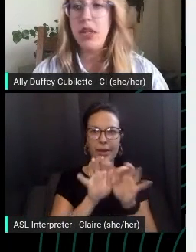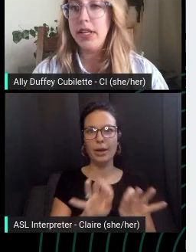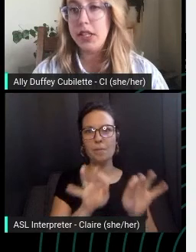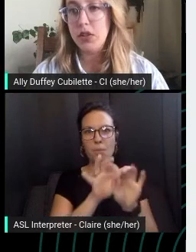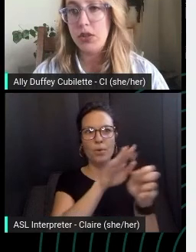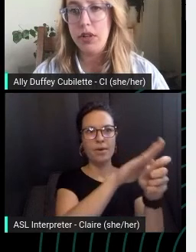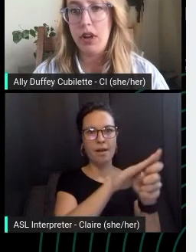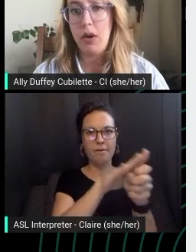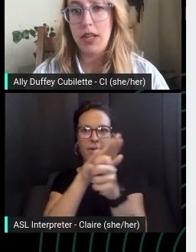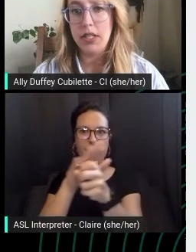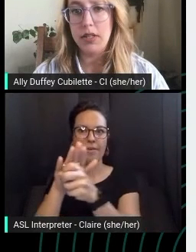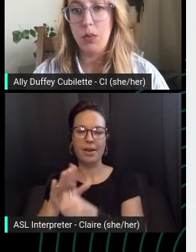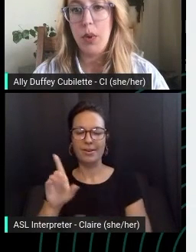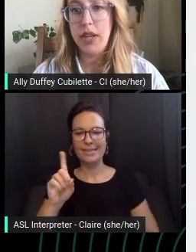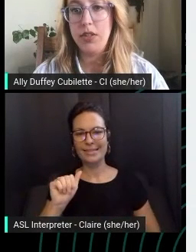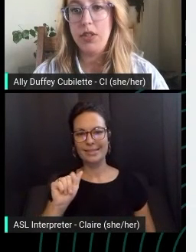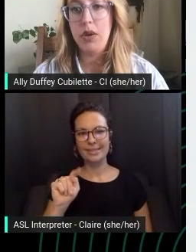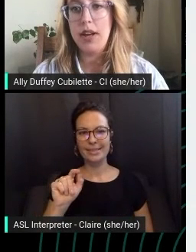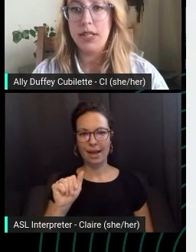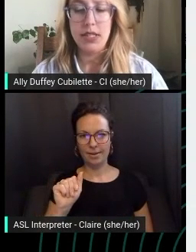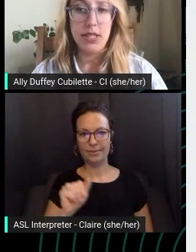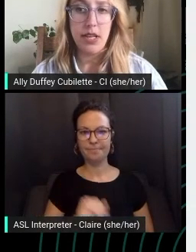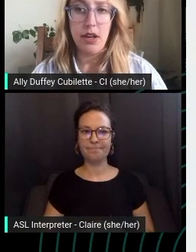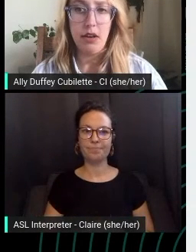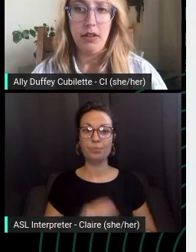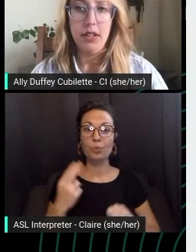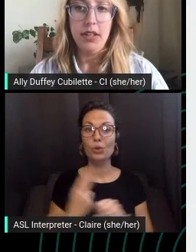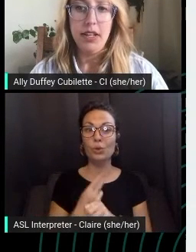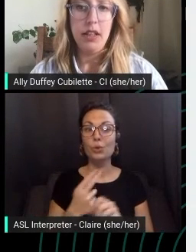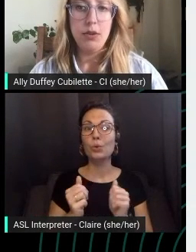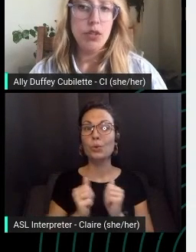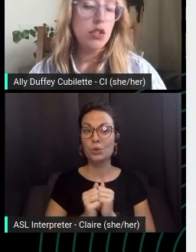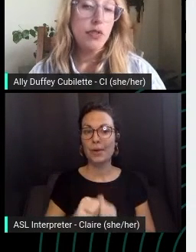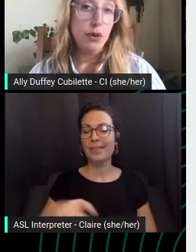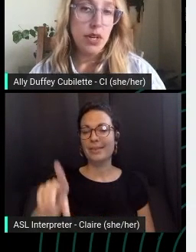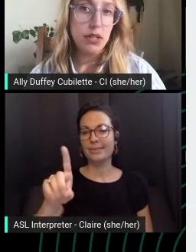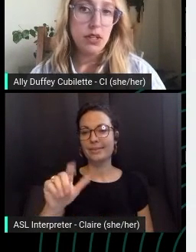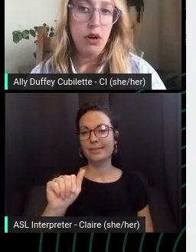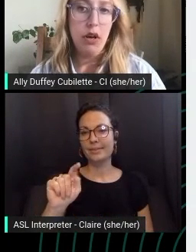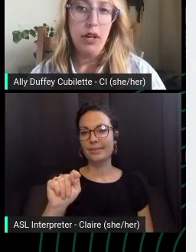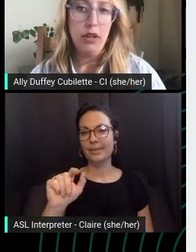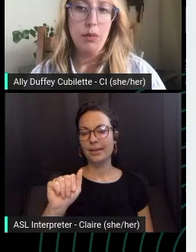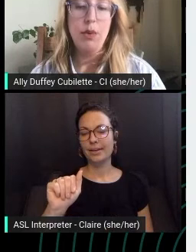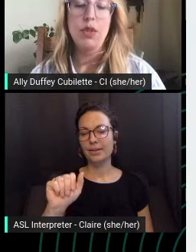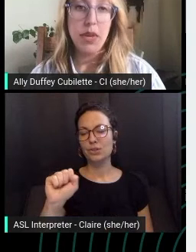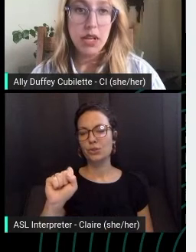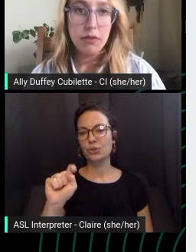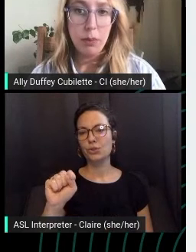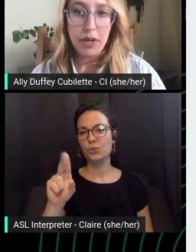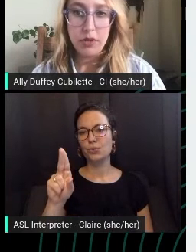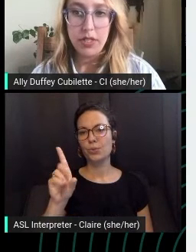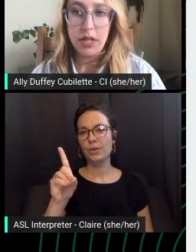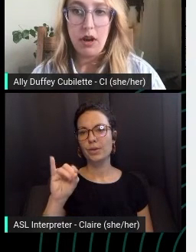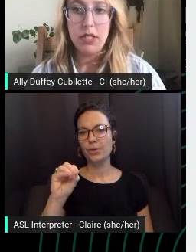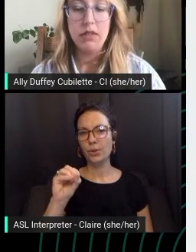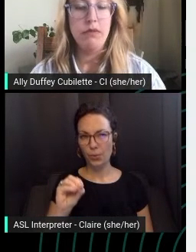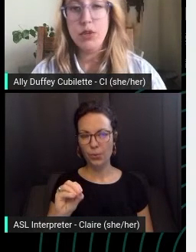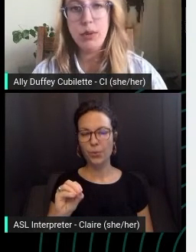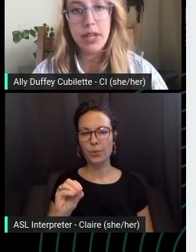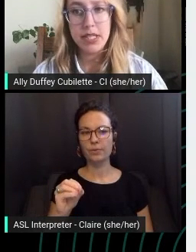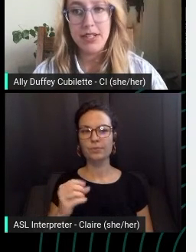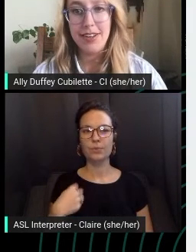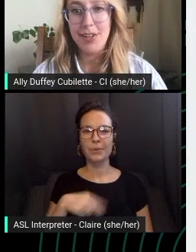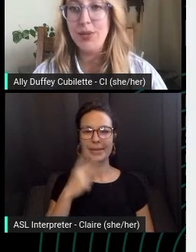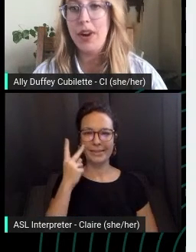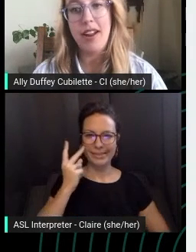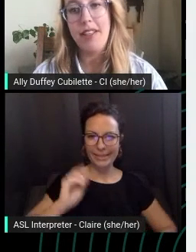Again, we like Data Studio as it's a way to access the data. It allows us to focus on the most meaningful metrics to us,